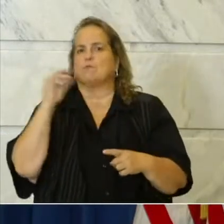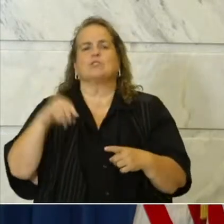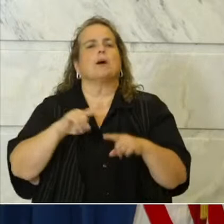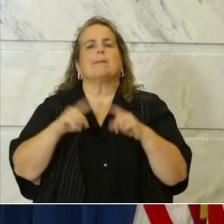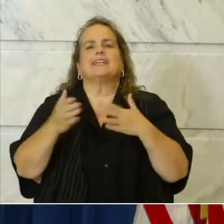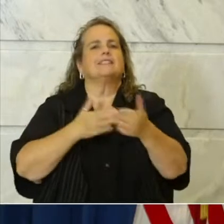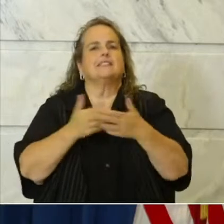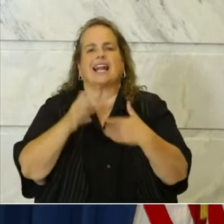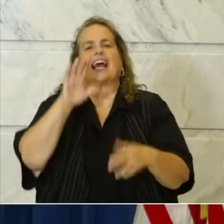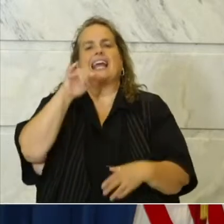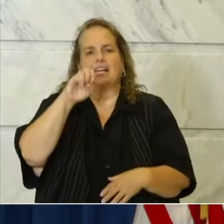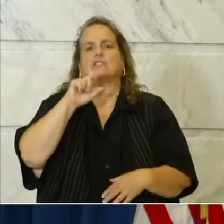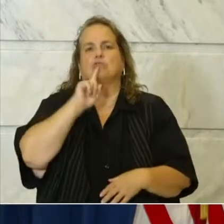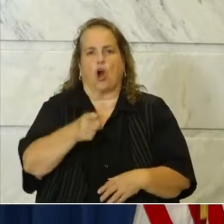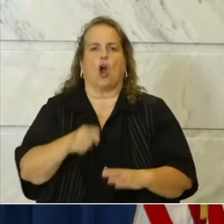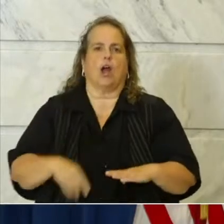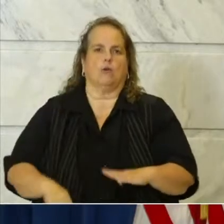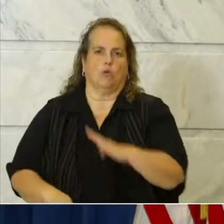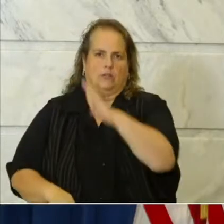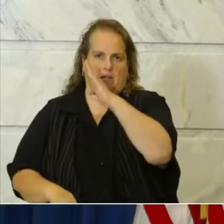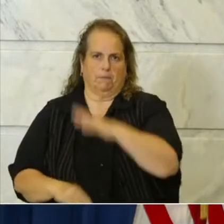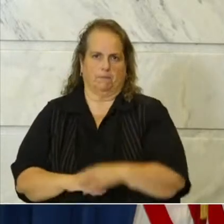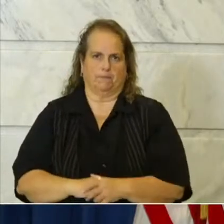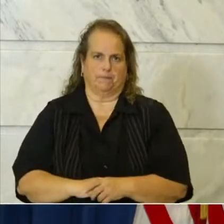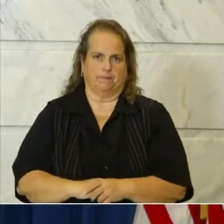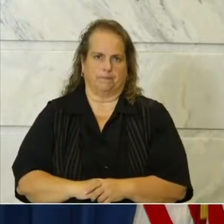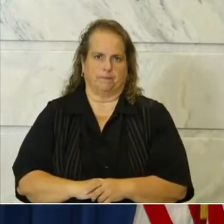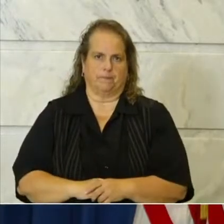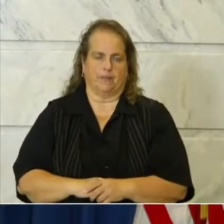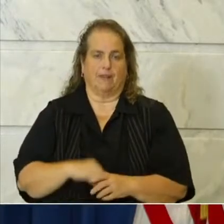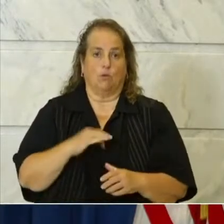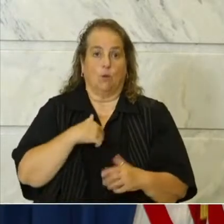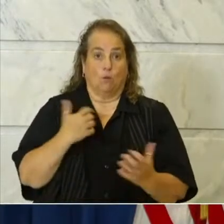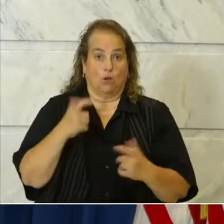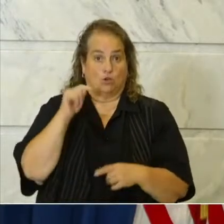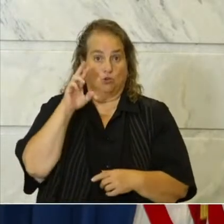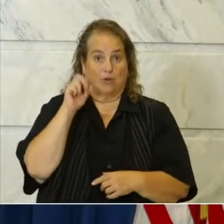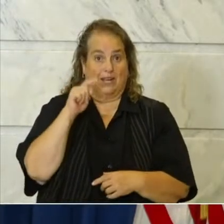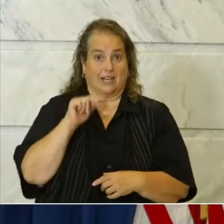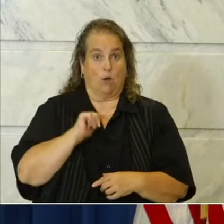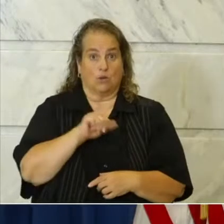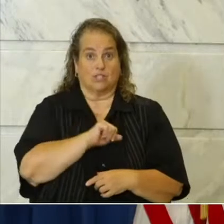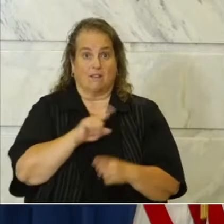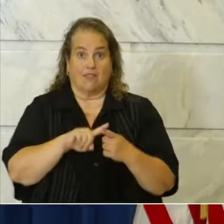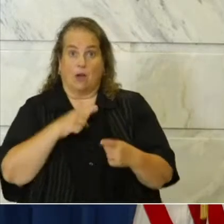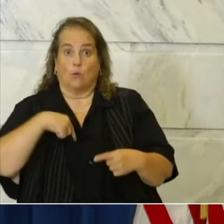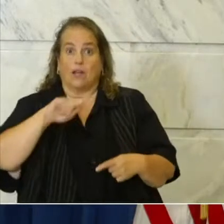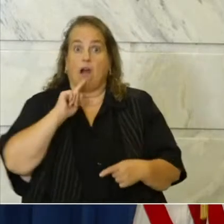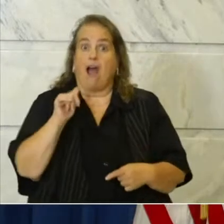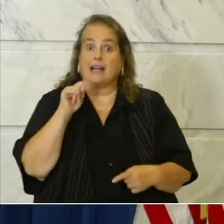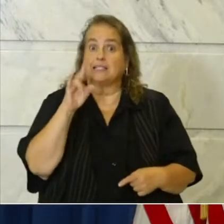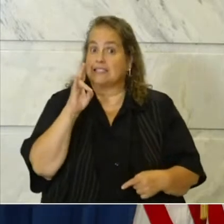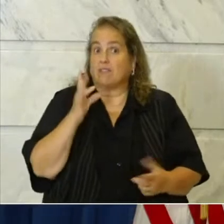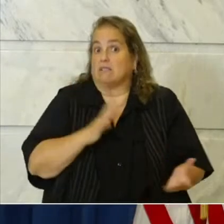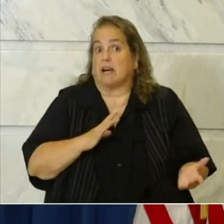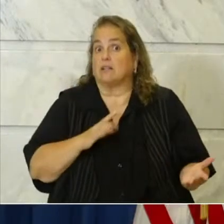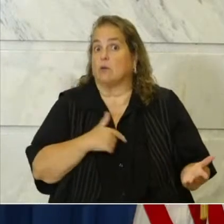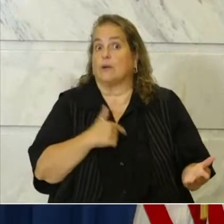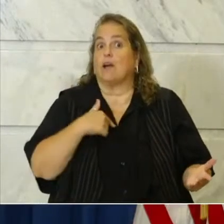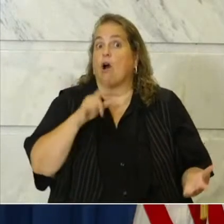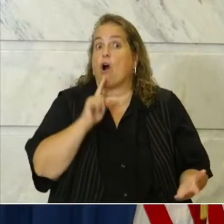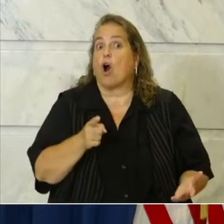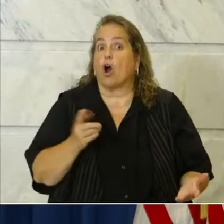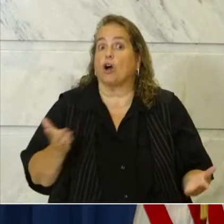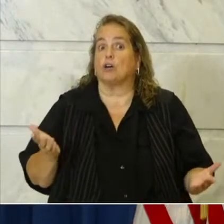it's not a good place to be. If we want to treat ourselves like we're at 7, I think we are, with the extra